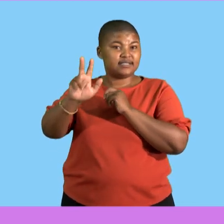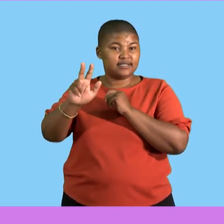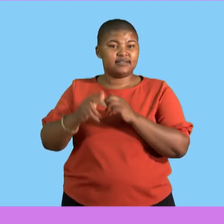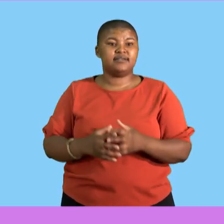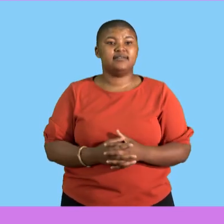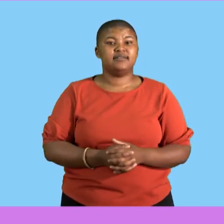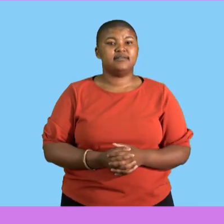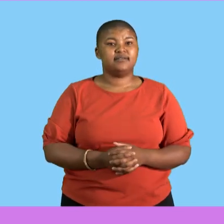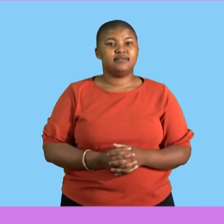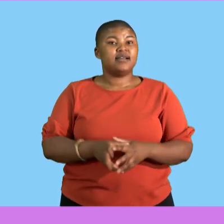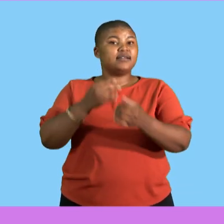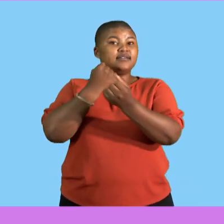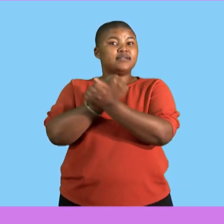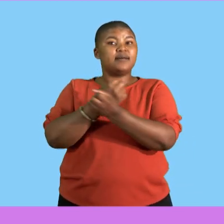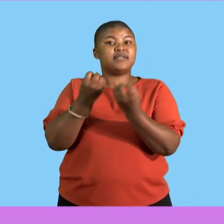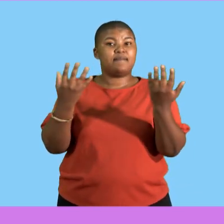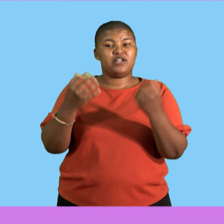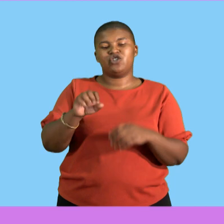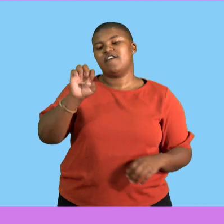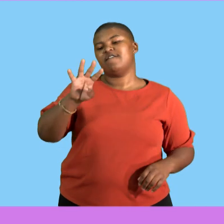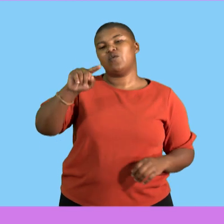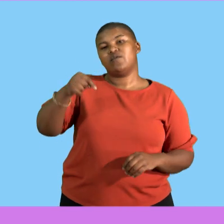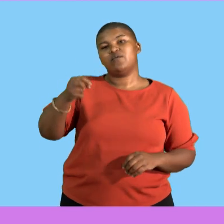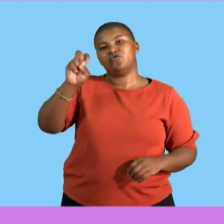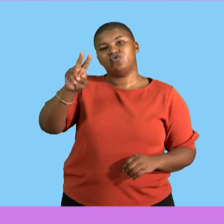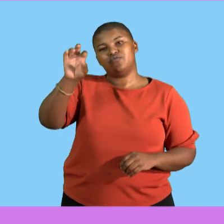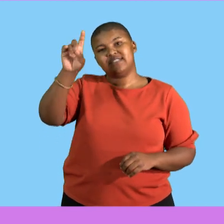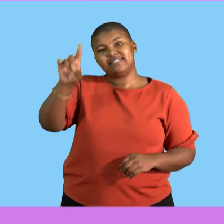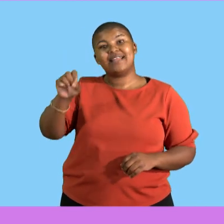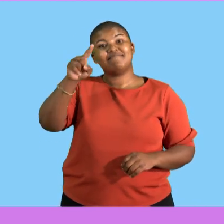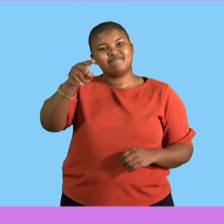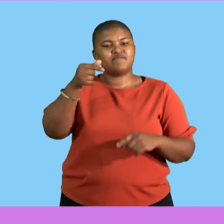12,888 times the inflation rate for May,